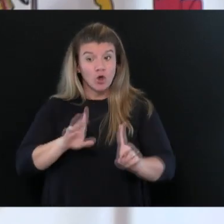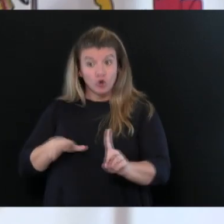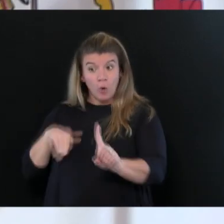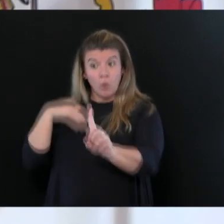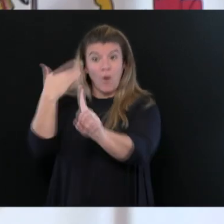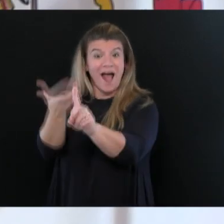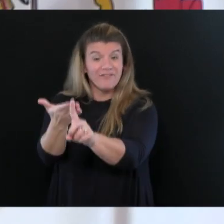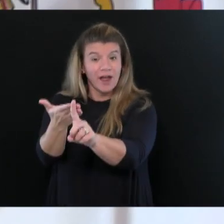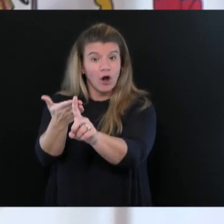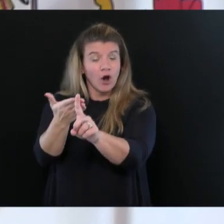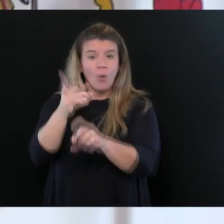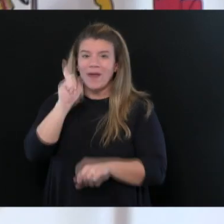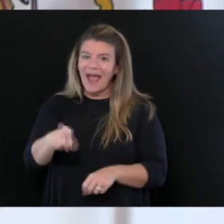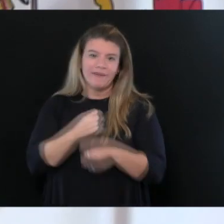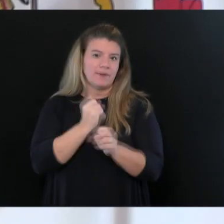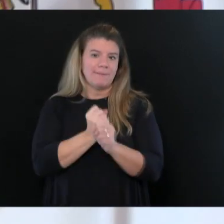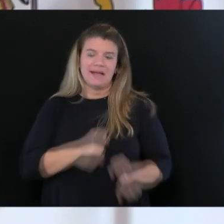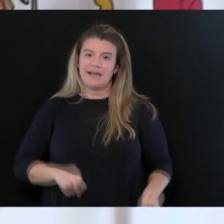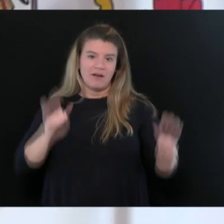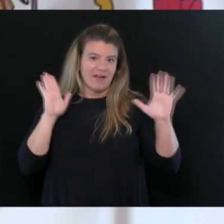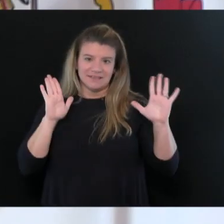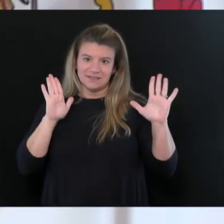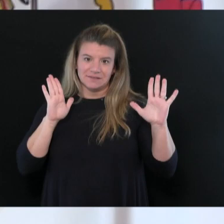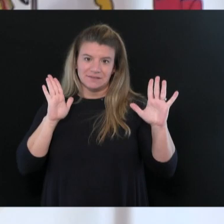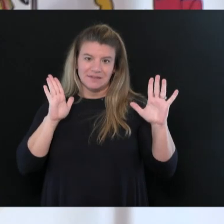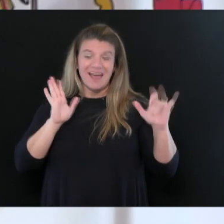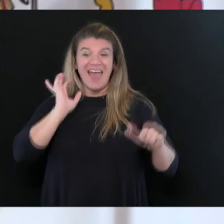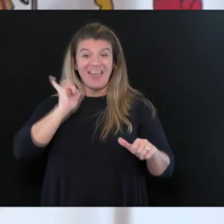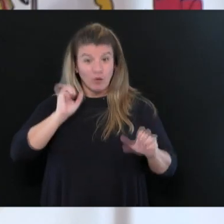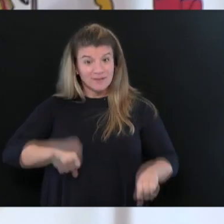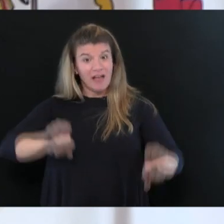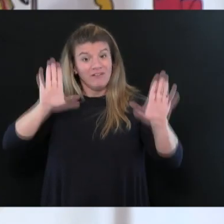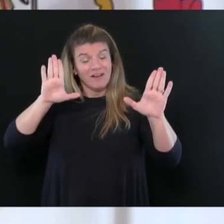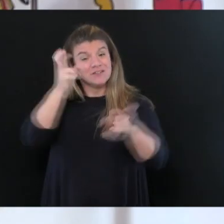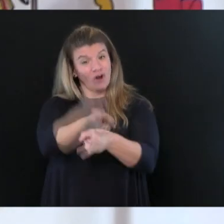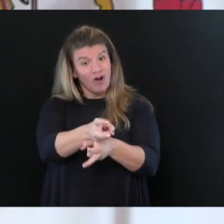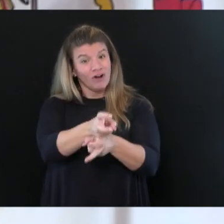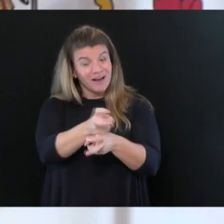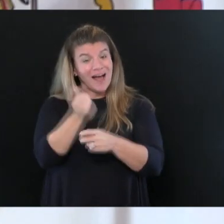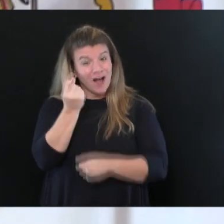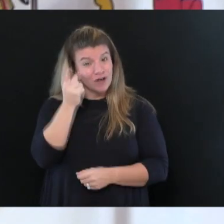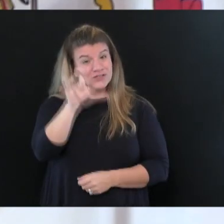making sacrifices. It'll be hard. It'll be really hard.